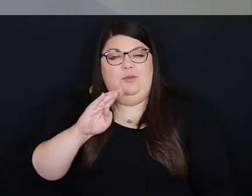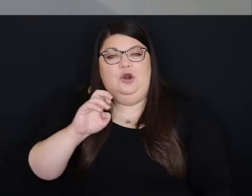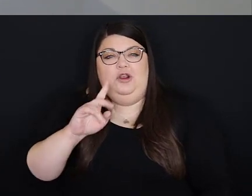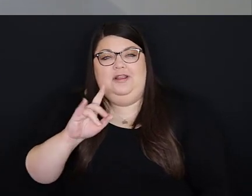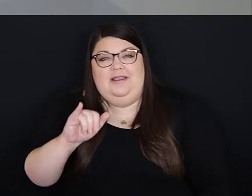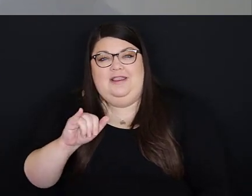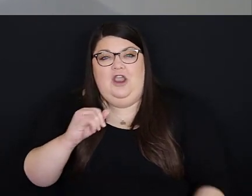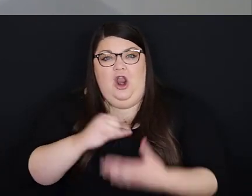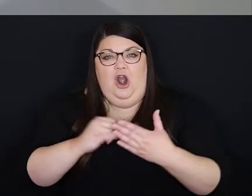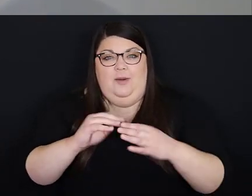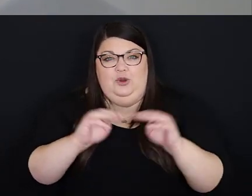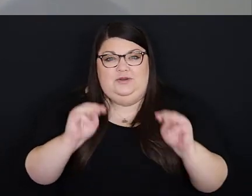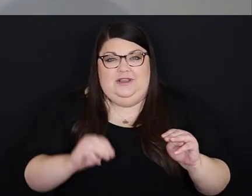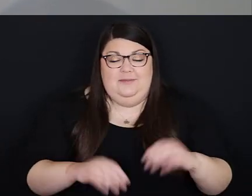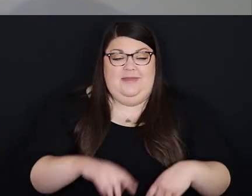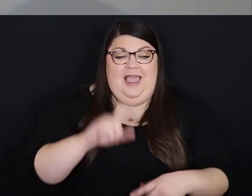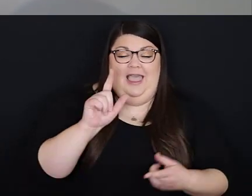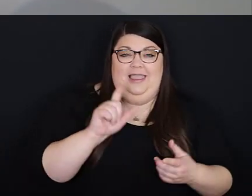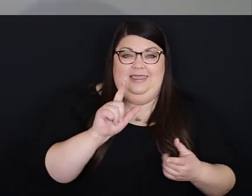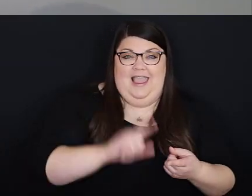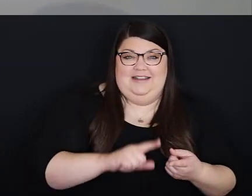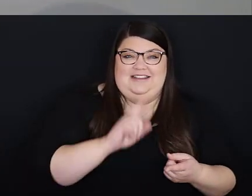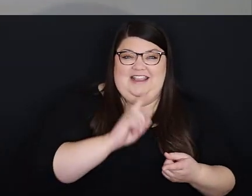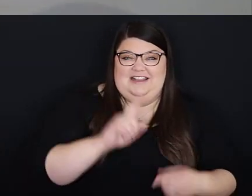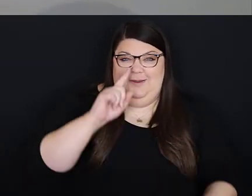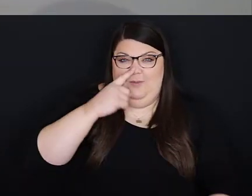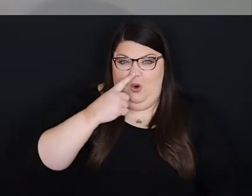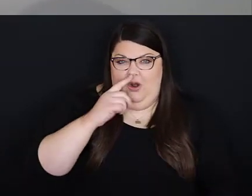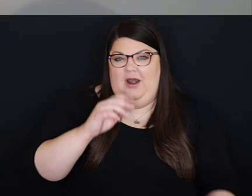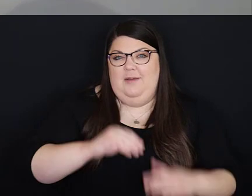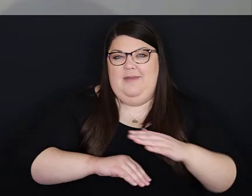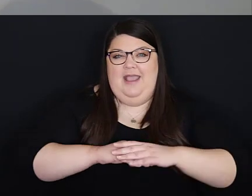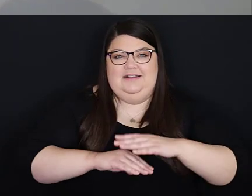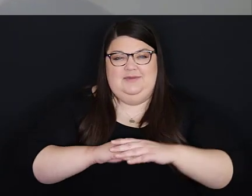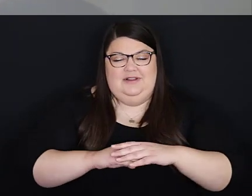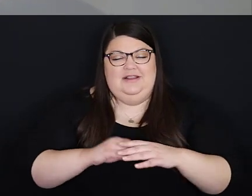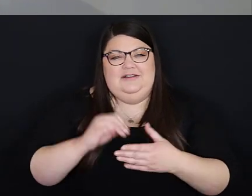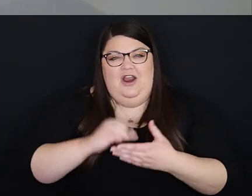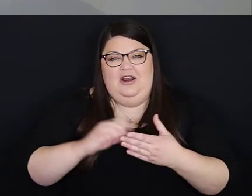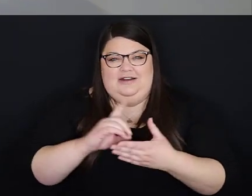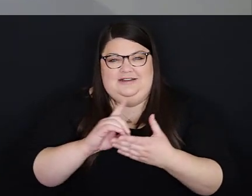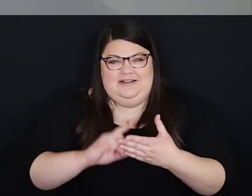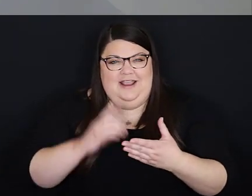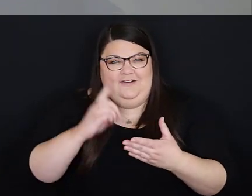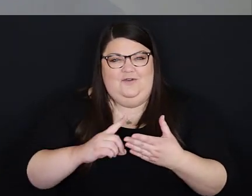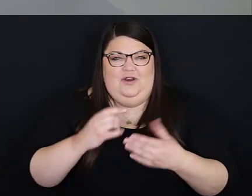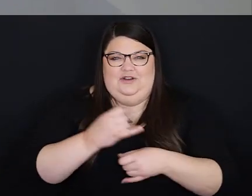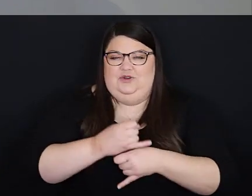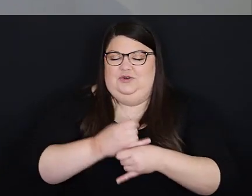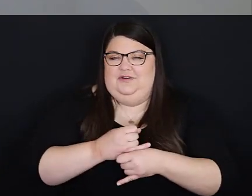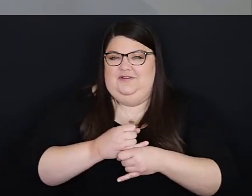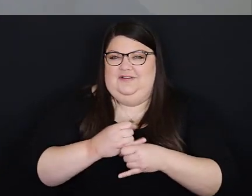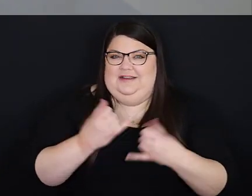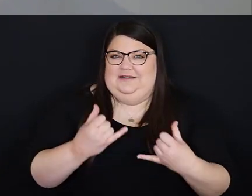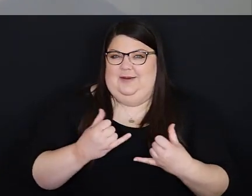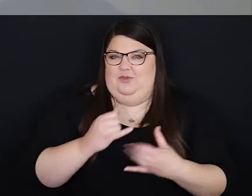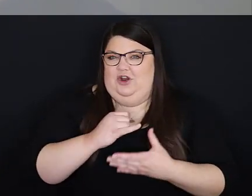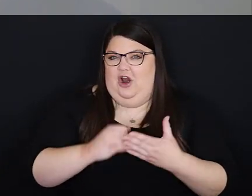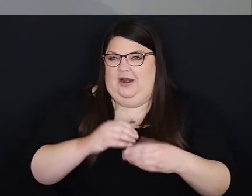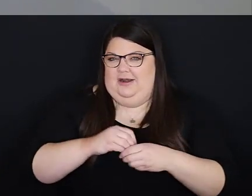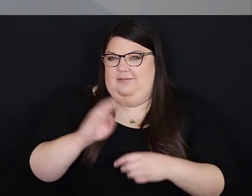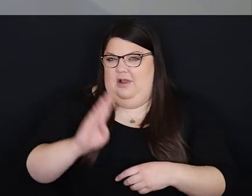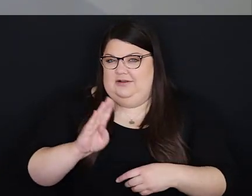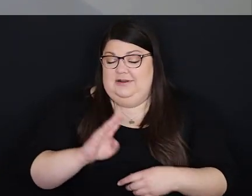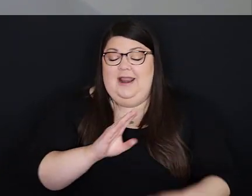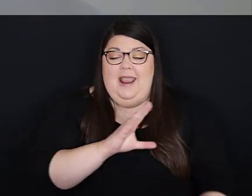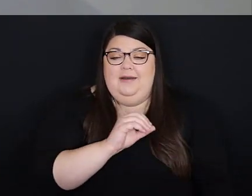Less is a Bore, Maximalist Art and Design for the Institute of Contemporary Art in Boston, and Mike Kelly,